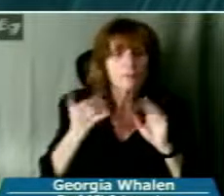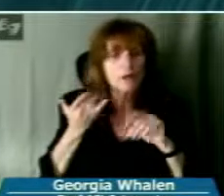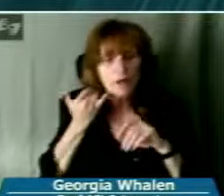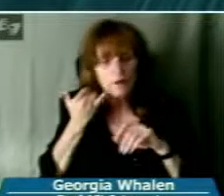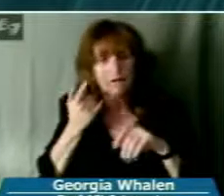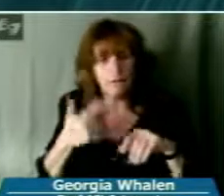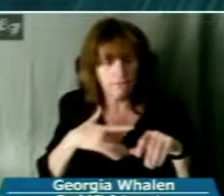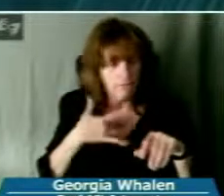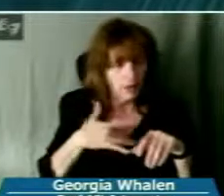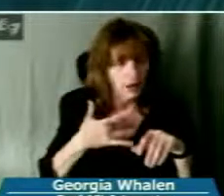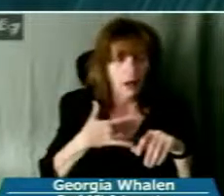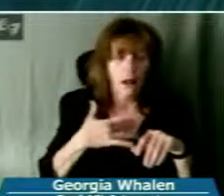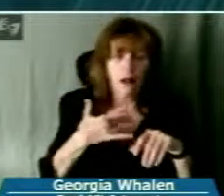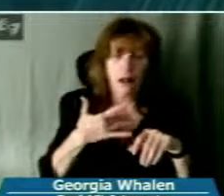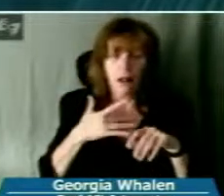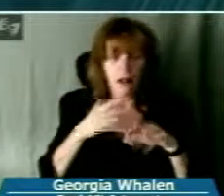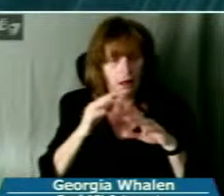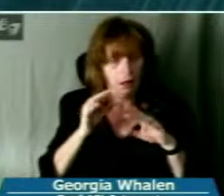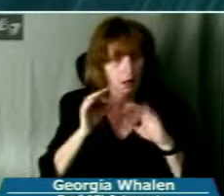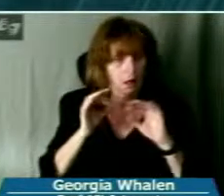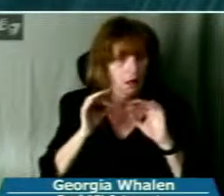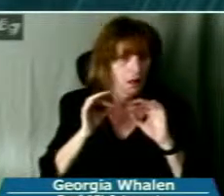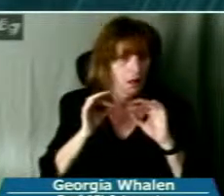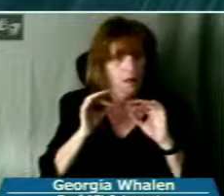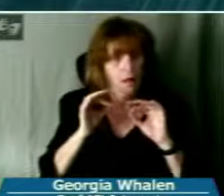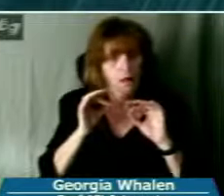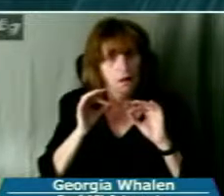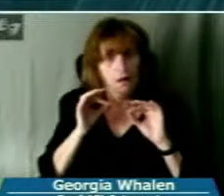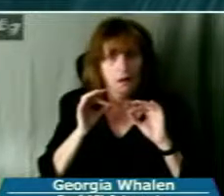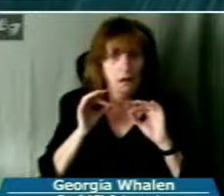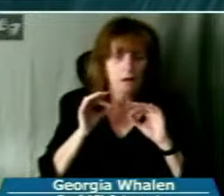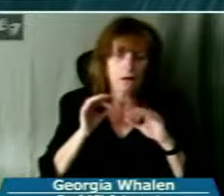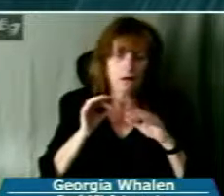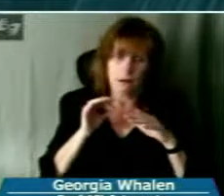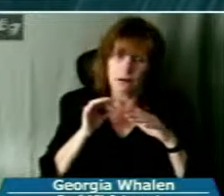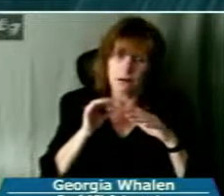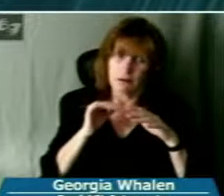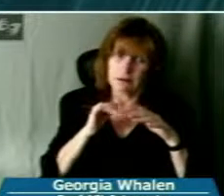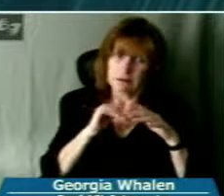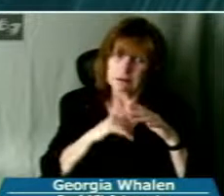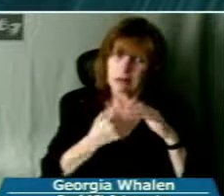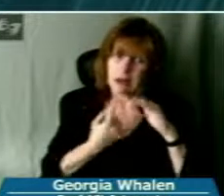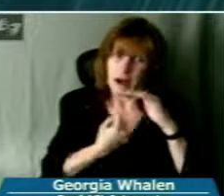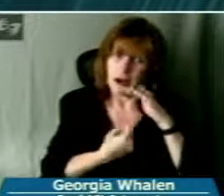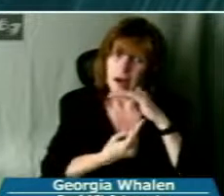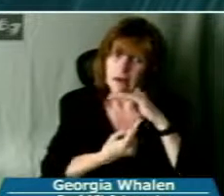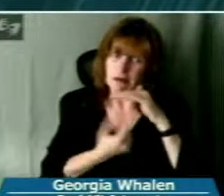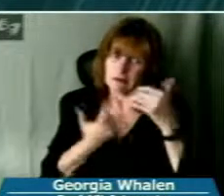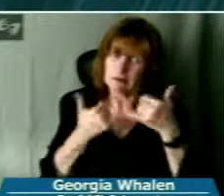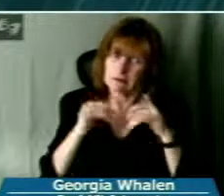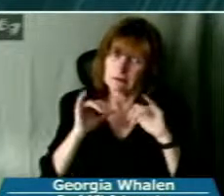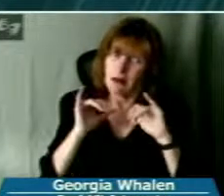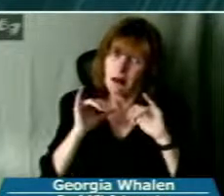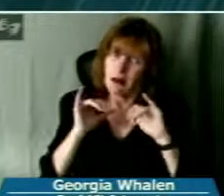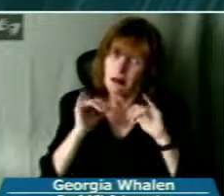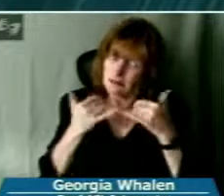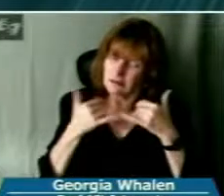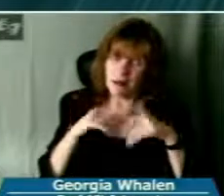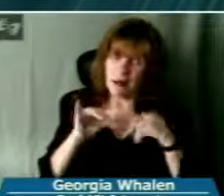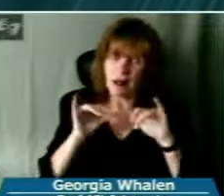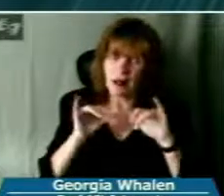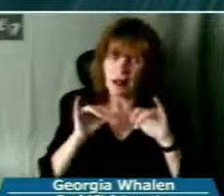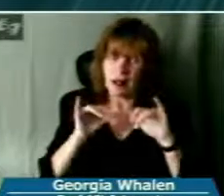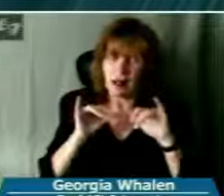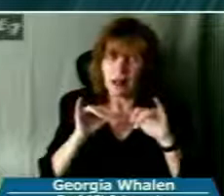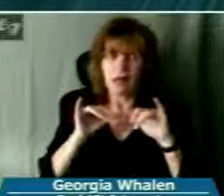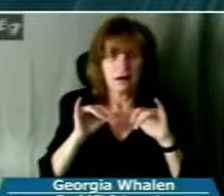you to stay home as much as possible. This has not changed. We're still in the midst of an emergency in the province of Ontario. We're in the midst of an